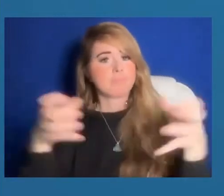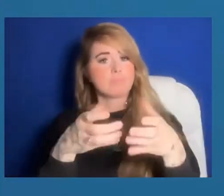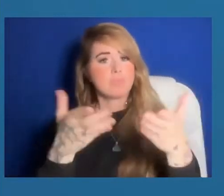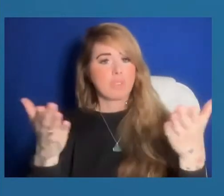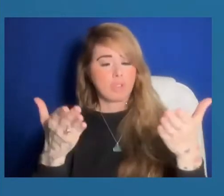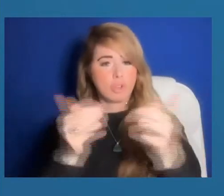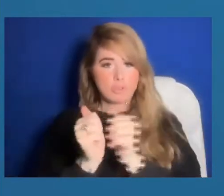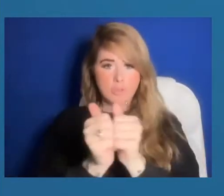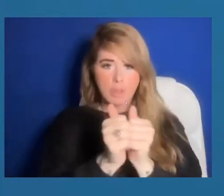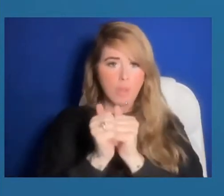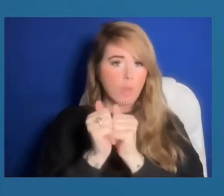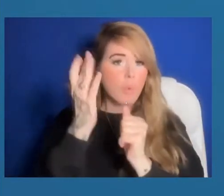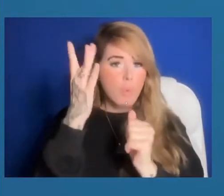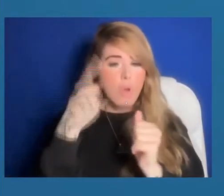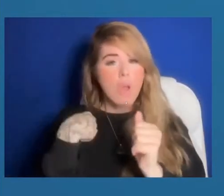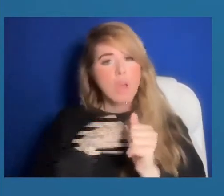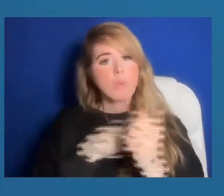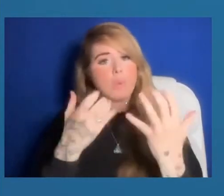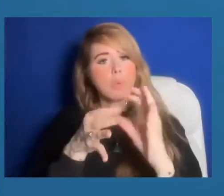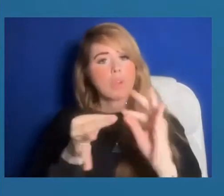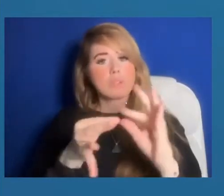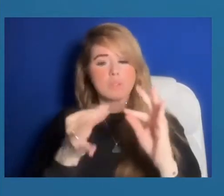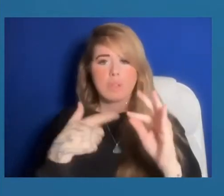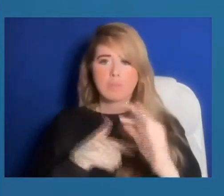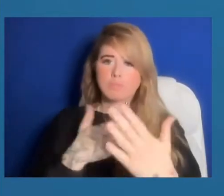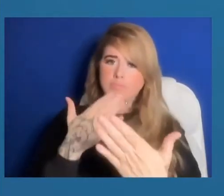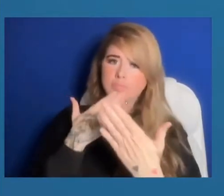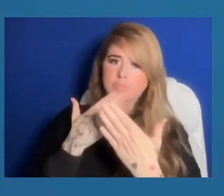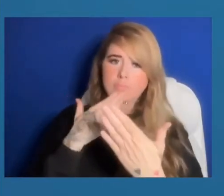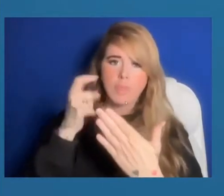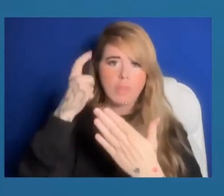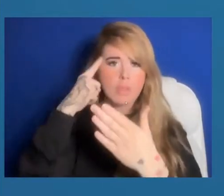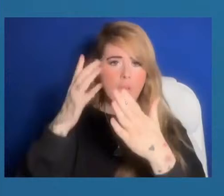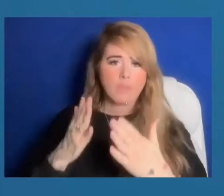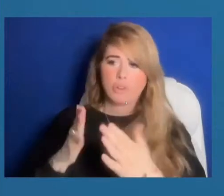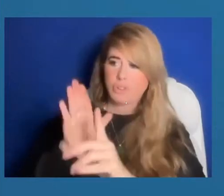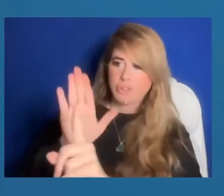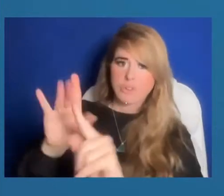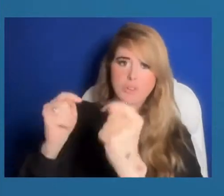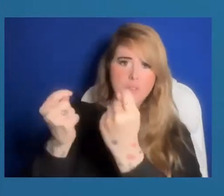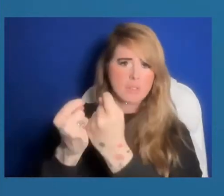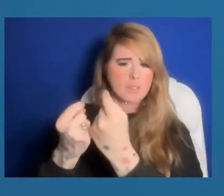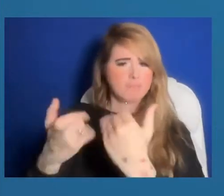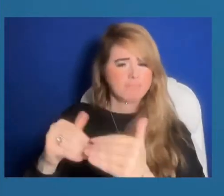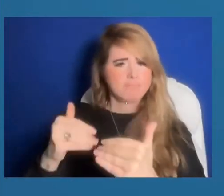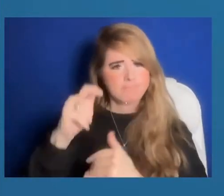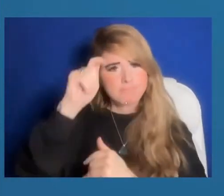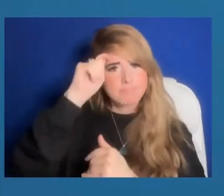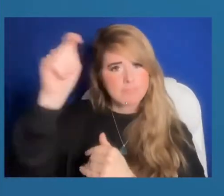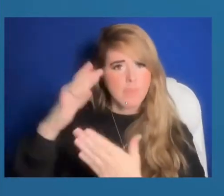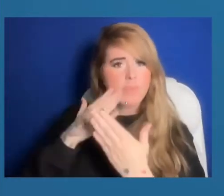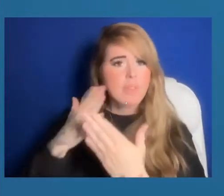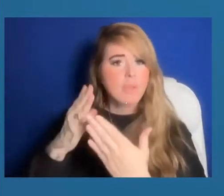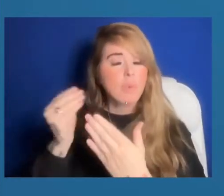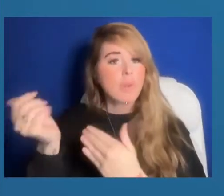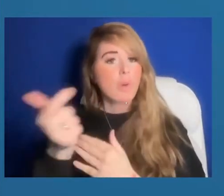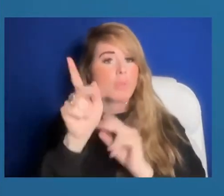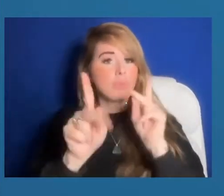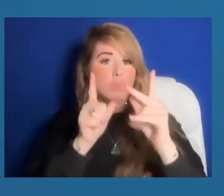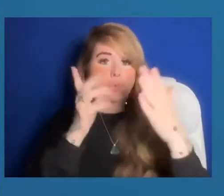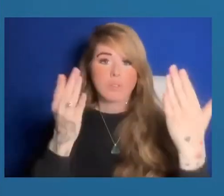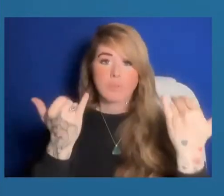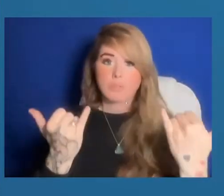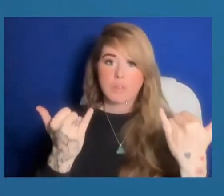that we are very grateful to the governor and her team and to the folks here and our team for putting